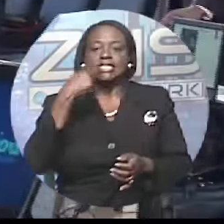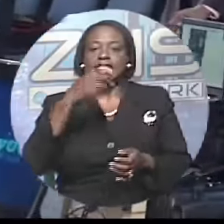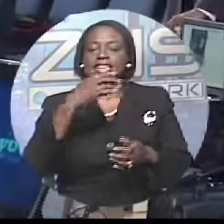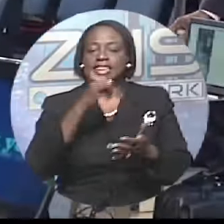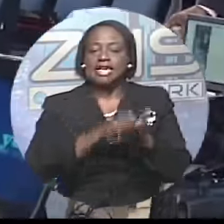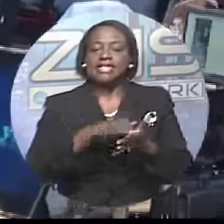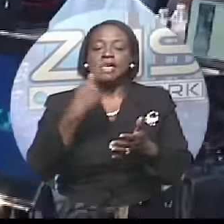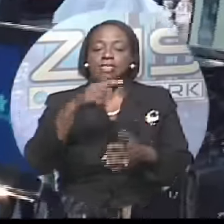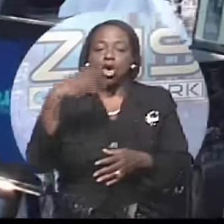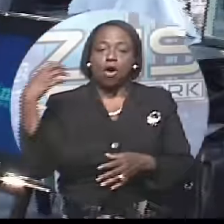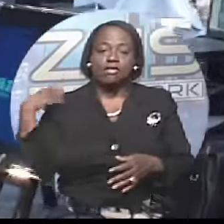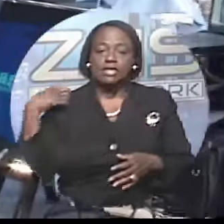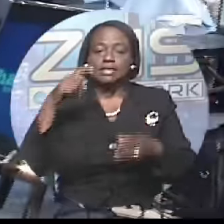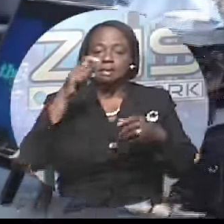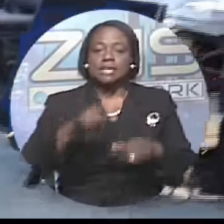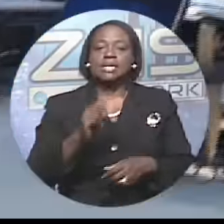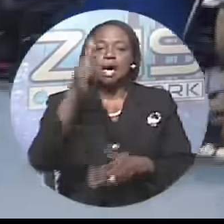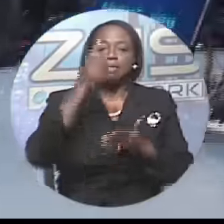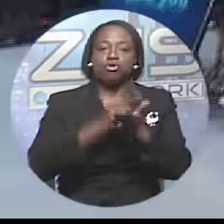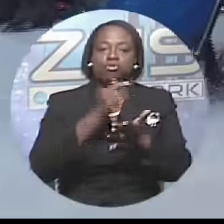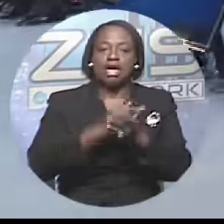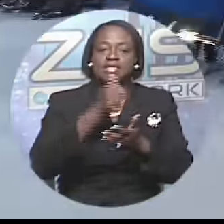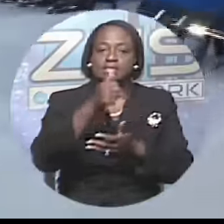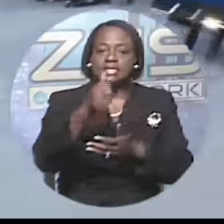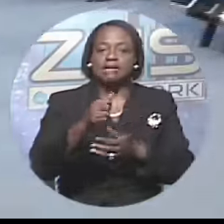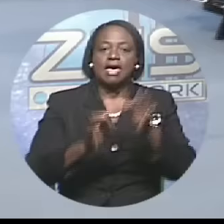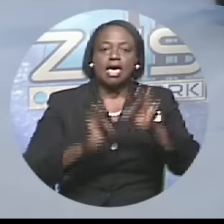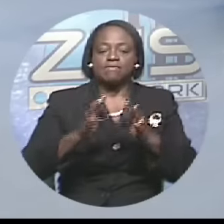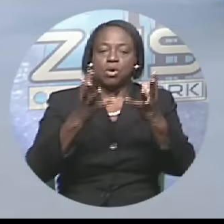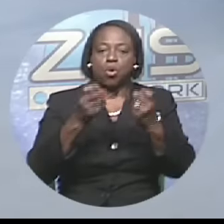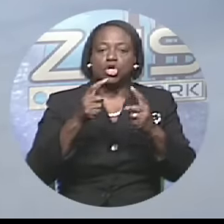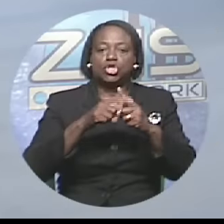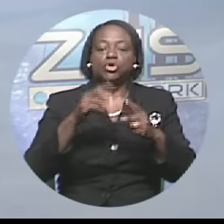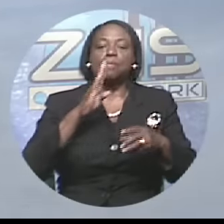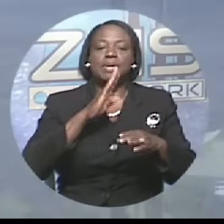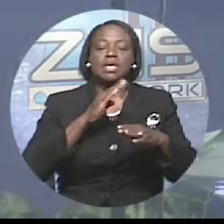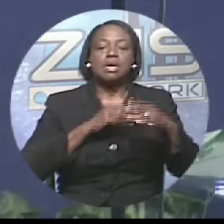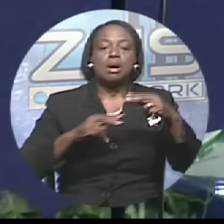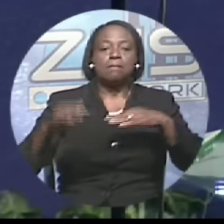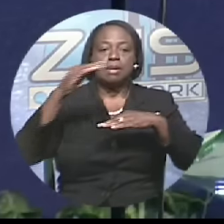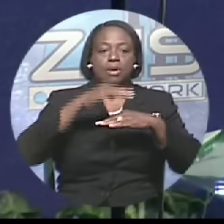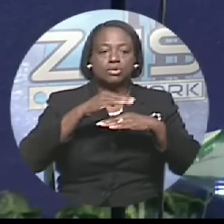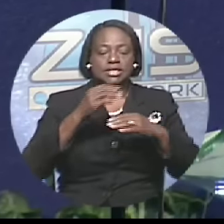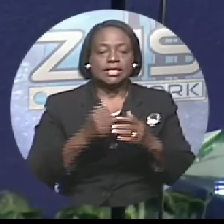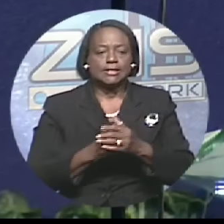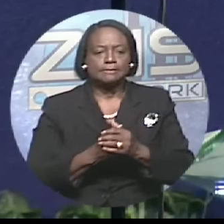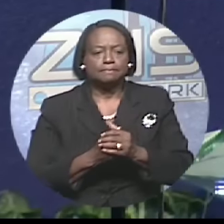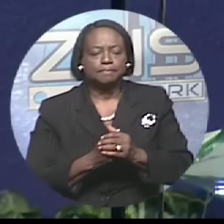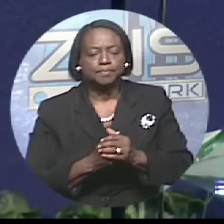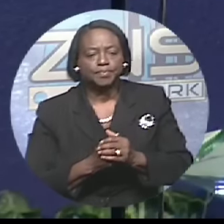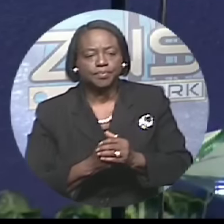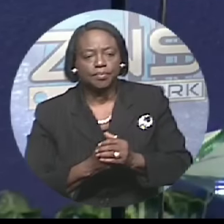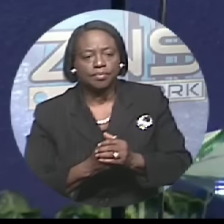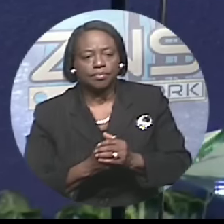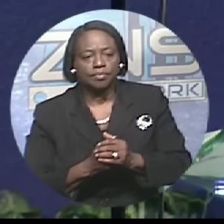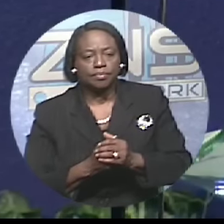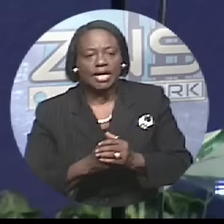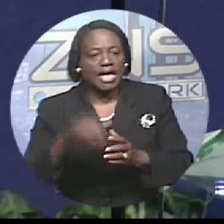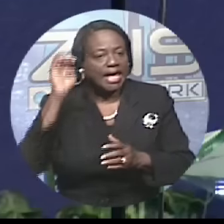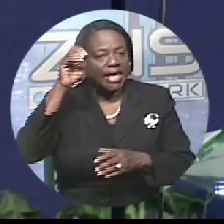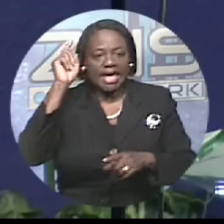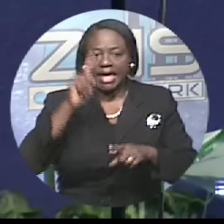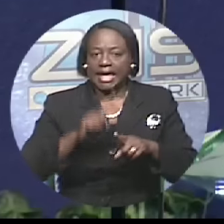their skills if they want to be promoted. He cannot cause you to move